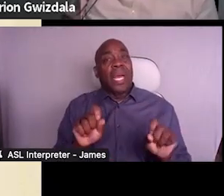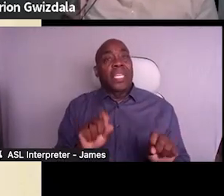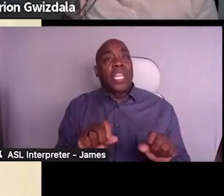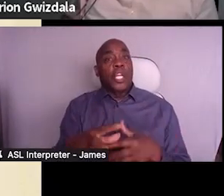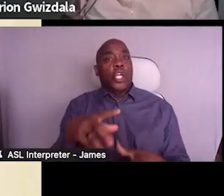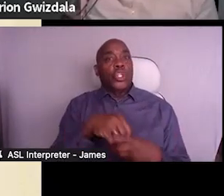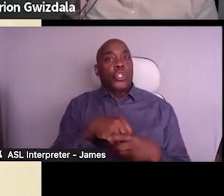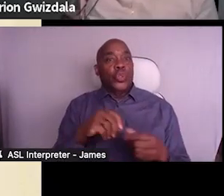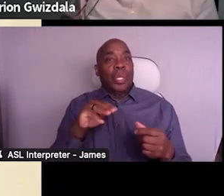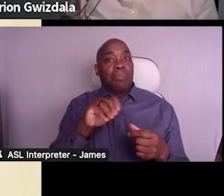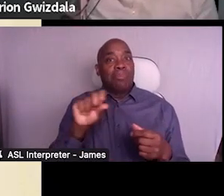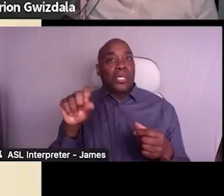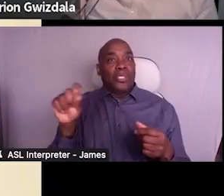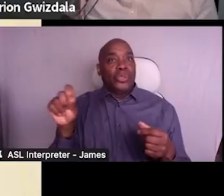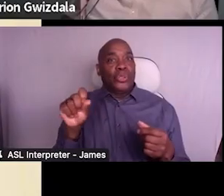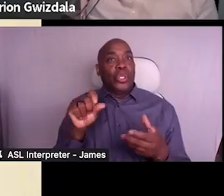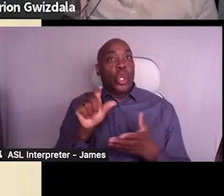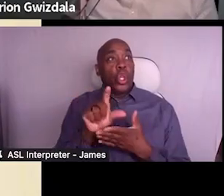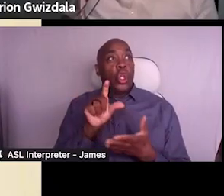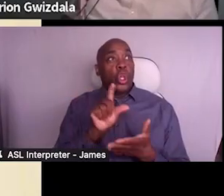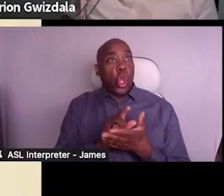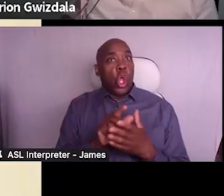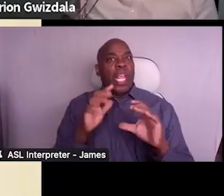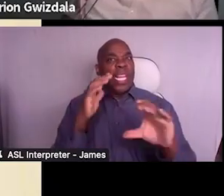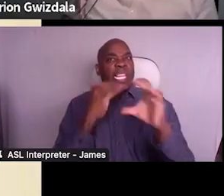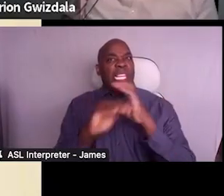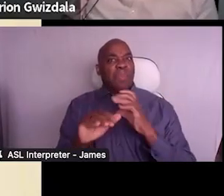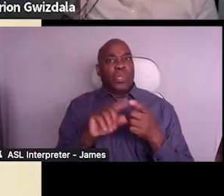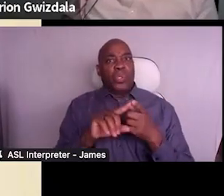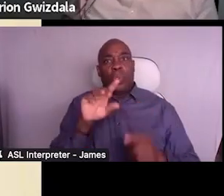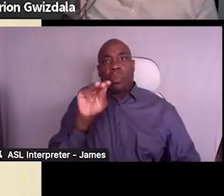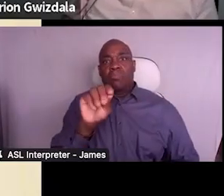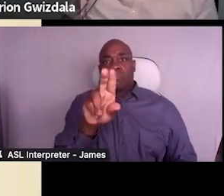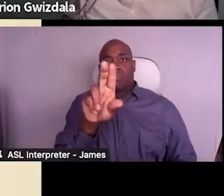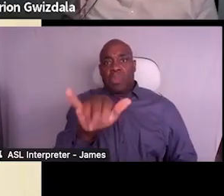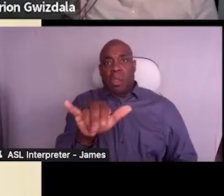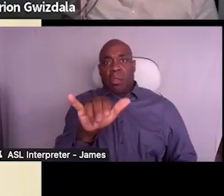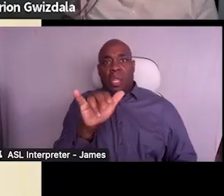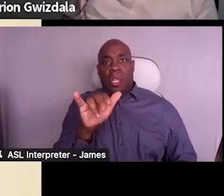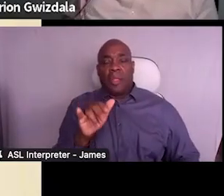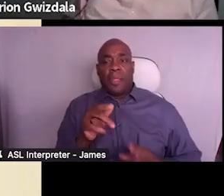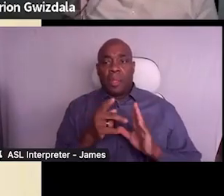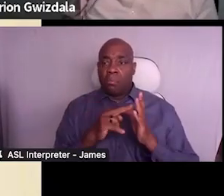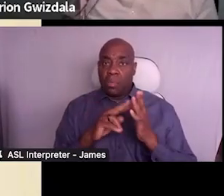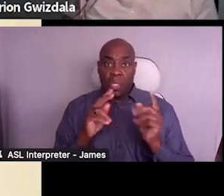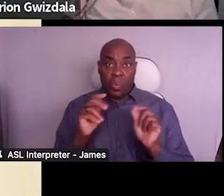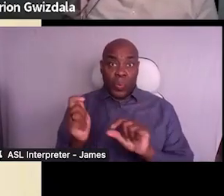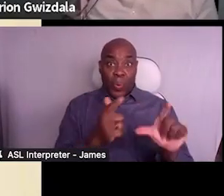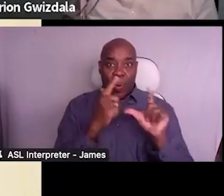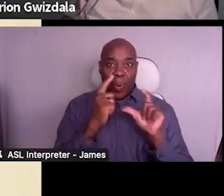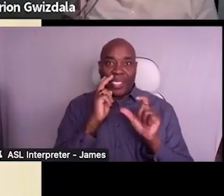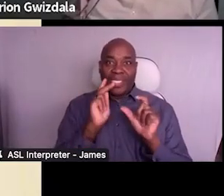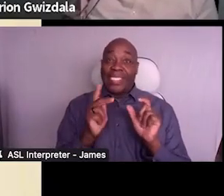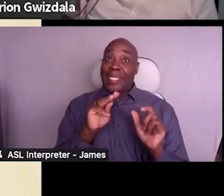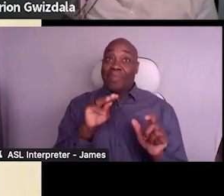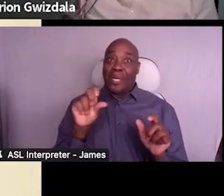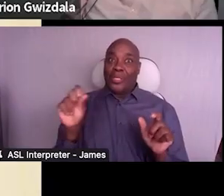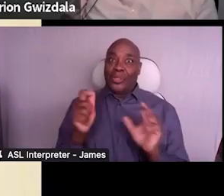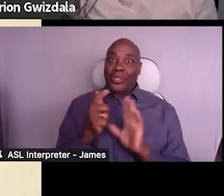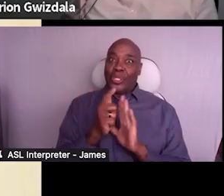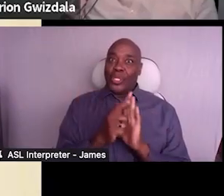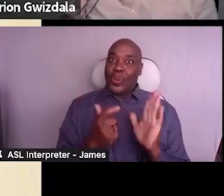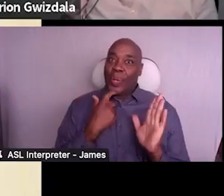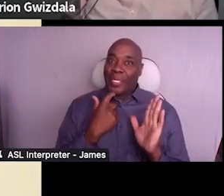the Massachusetts law and send it to Mary, and that way y'all can see what it says in